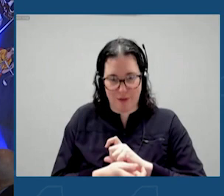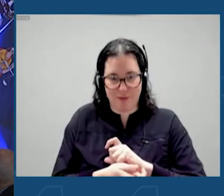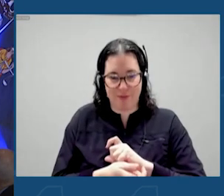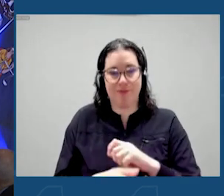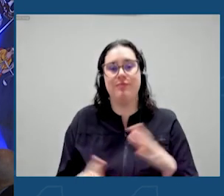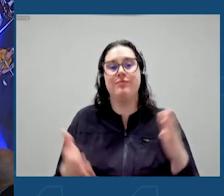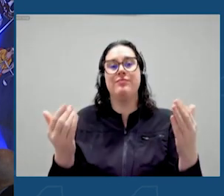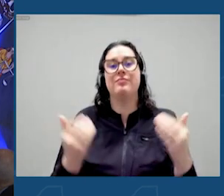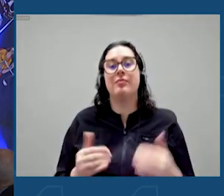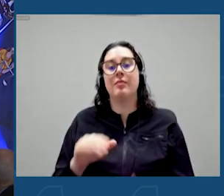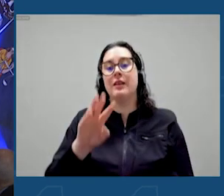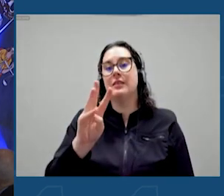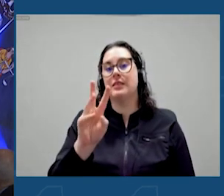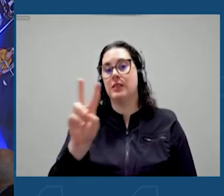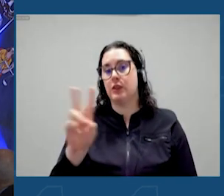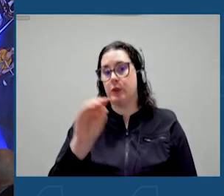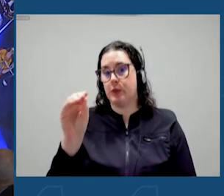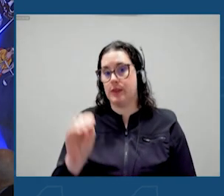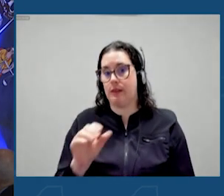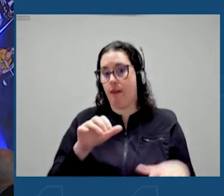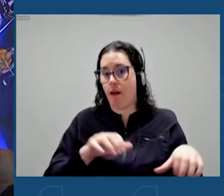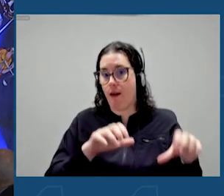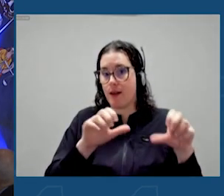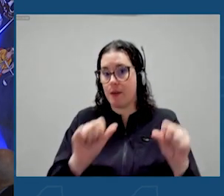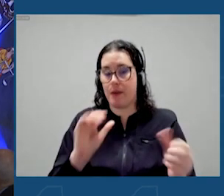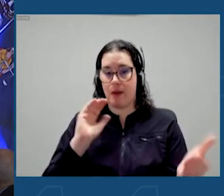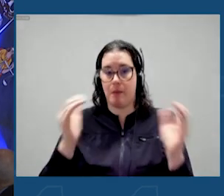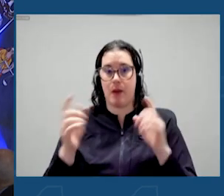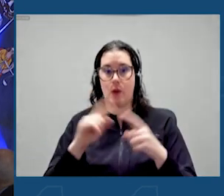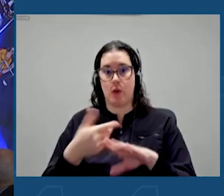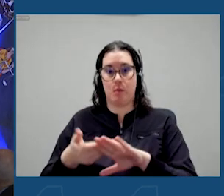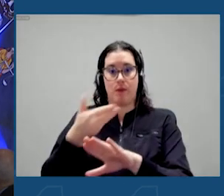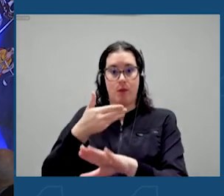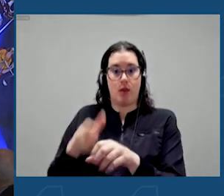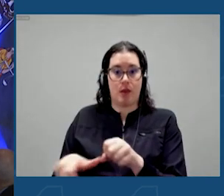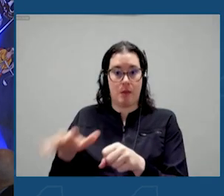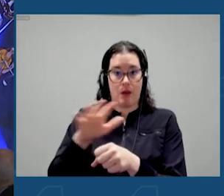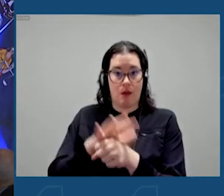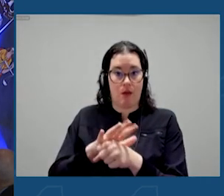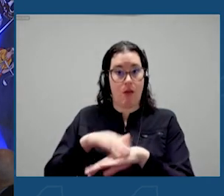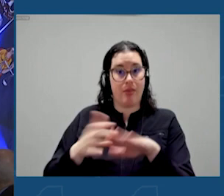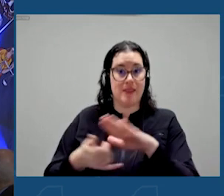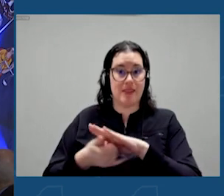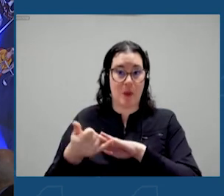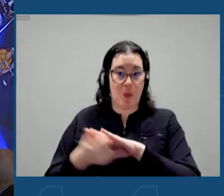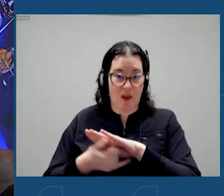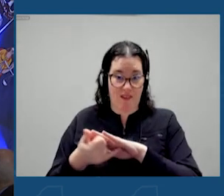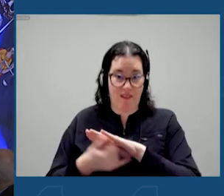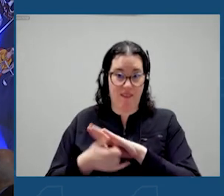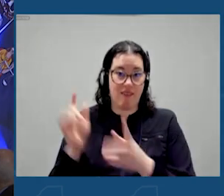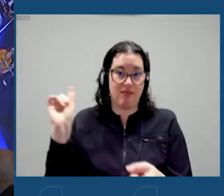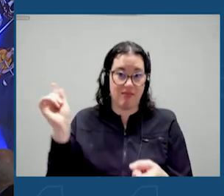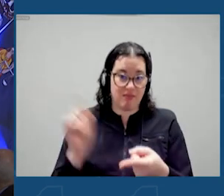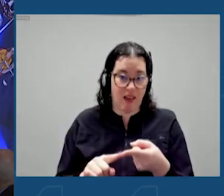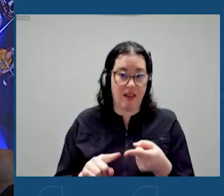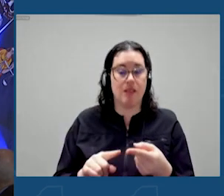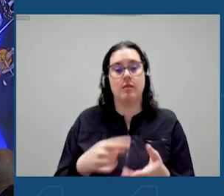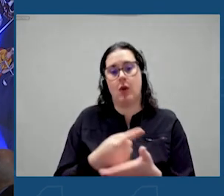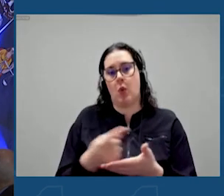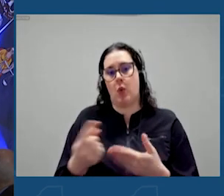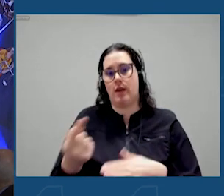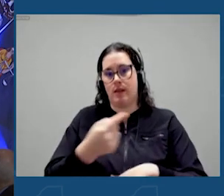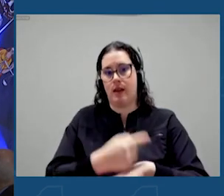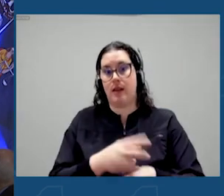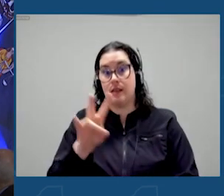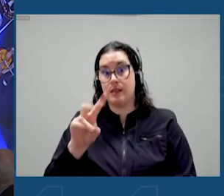62% occupancy compared to pre-pandemic on the subways, on the weekdays, 70%